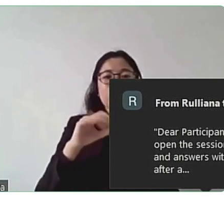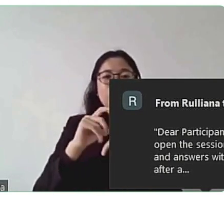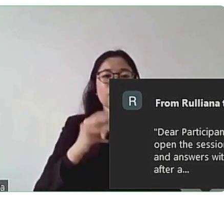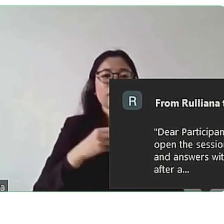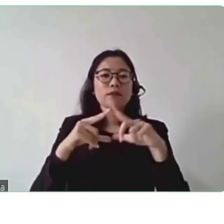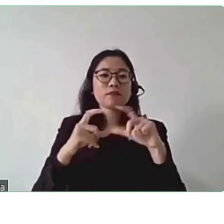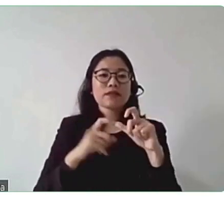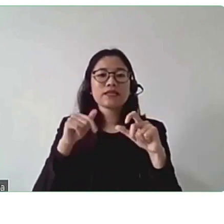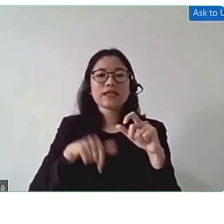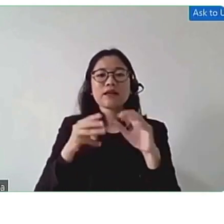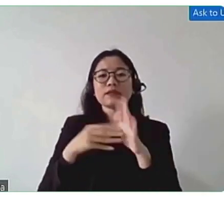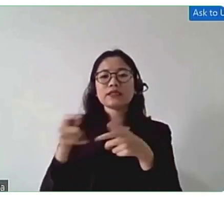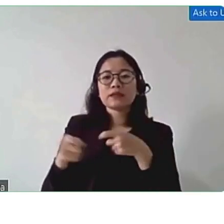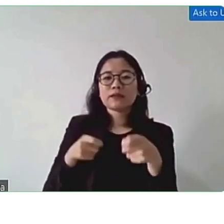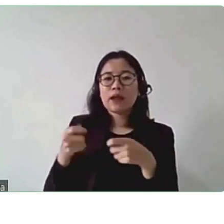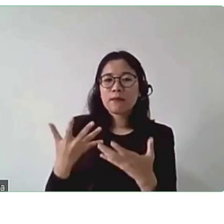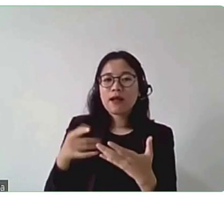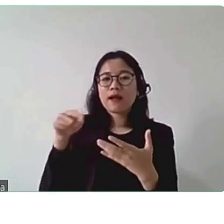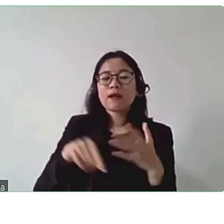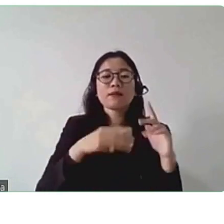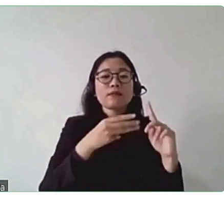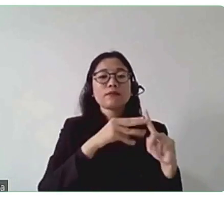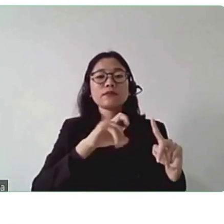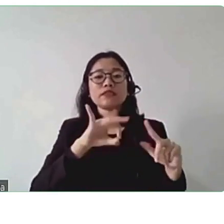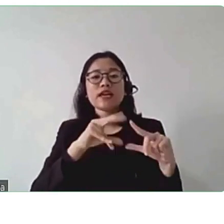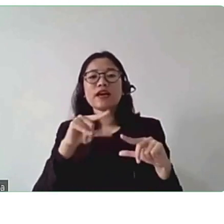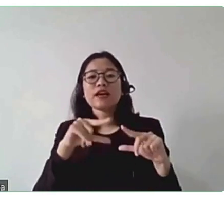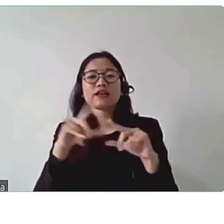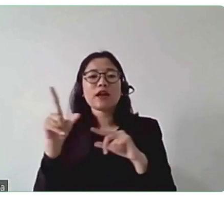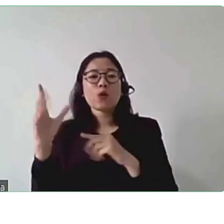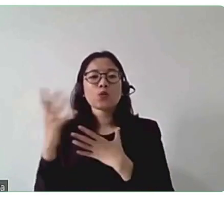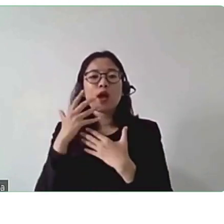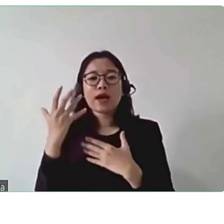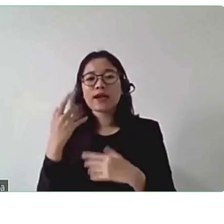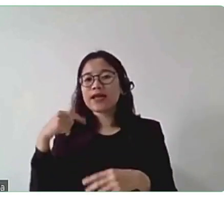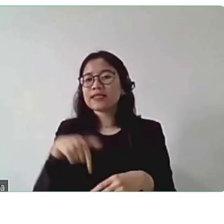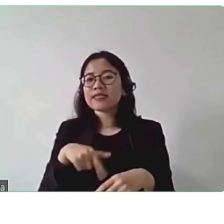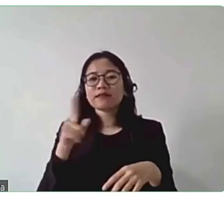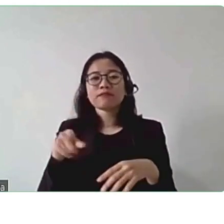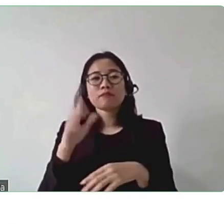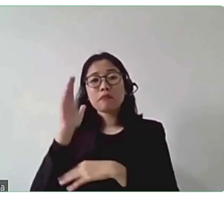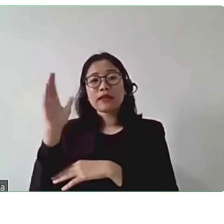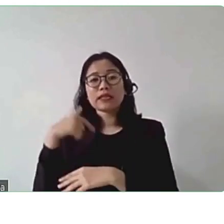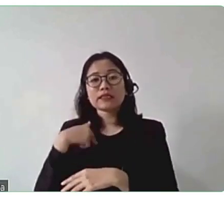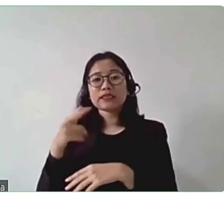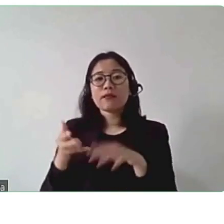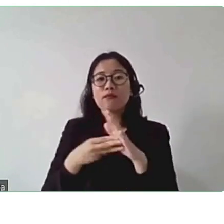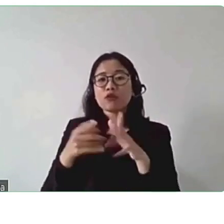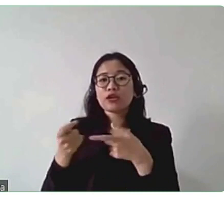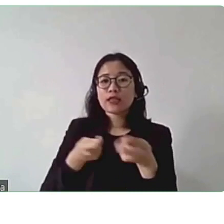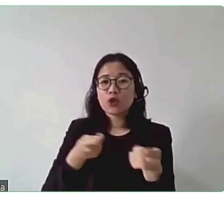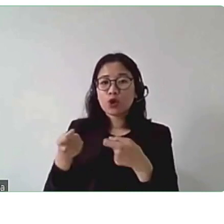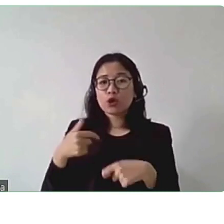of Bicara Udara. I'll be your moderator in this panel session. We are honored to have